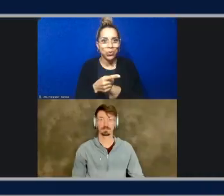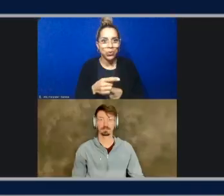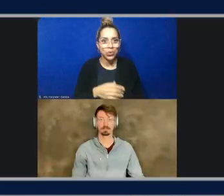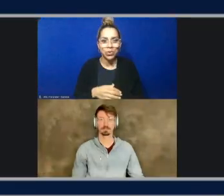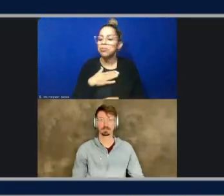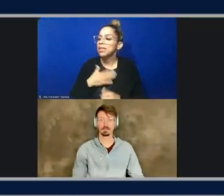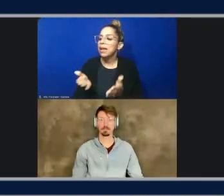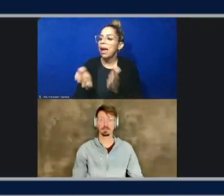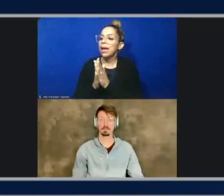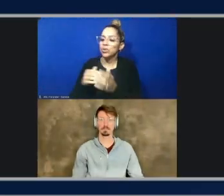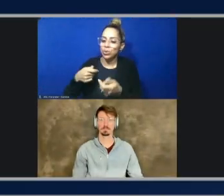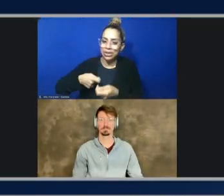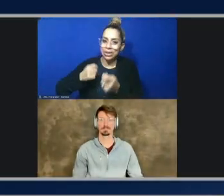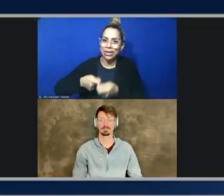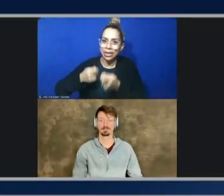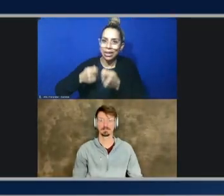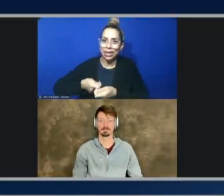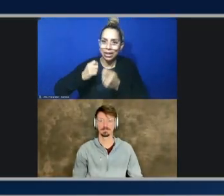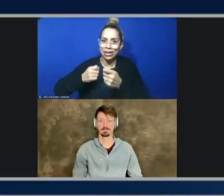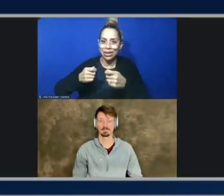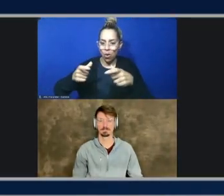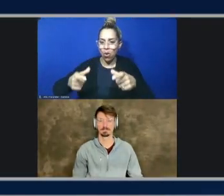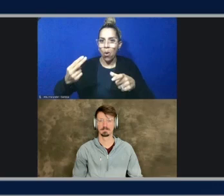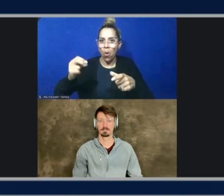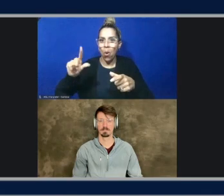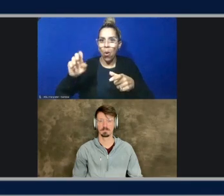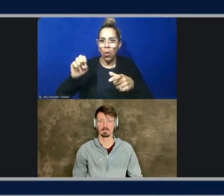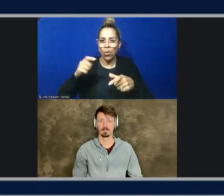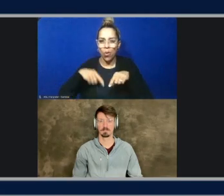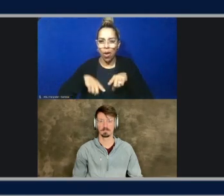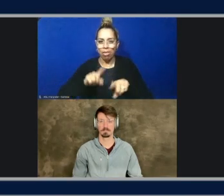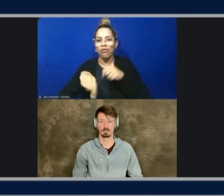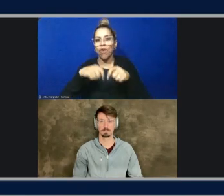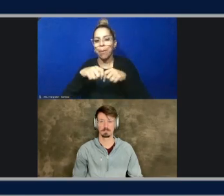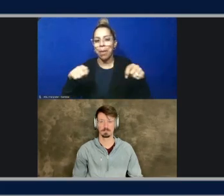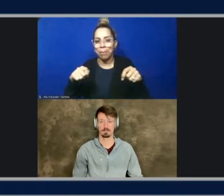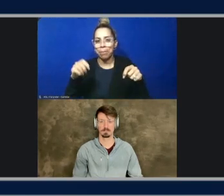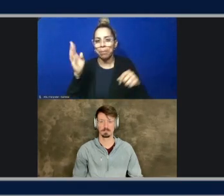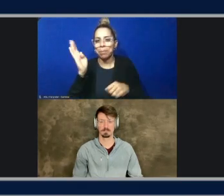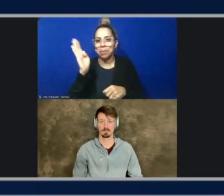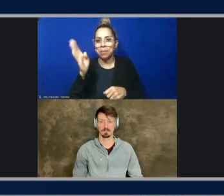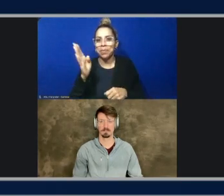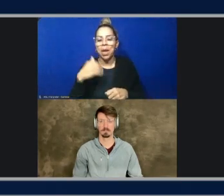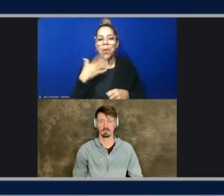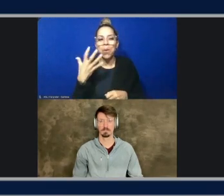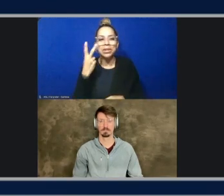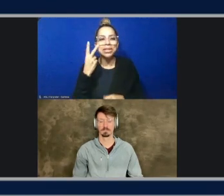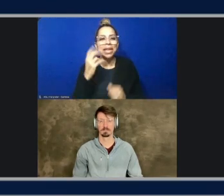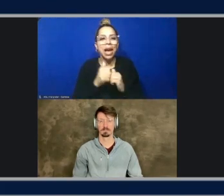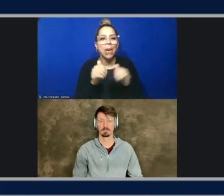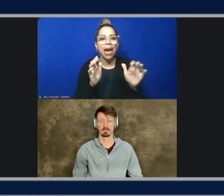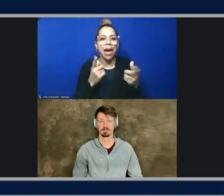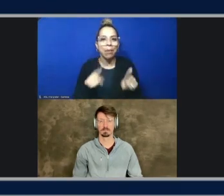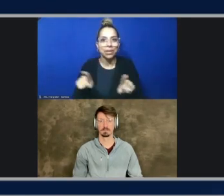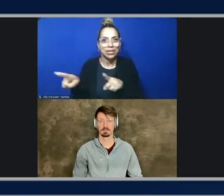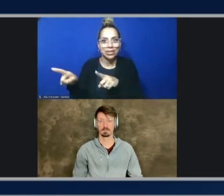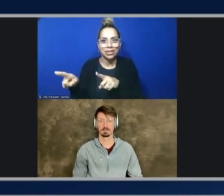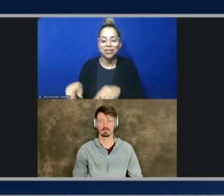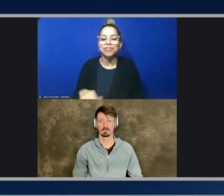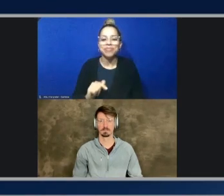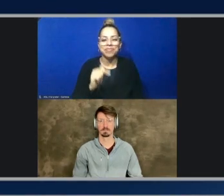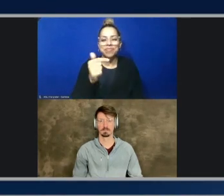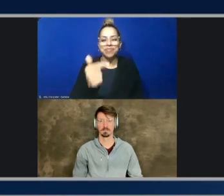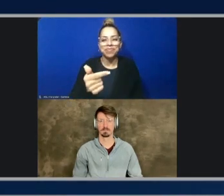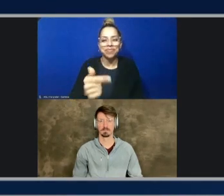hole while I wrap this little segment up? I just Yes. I want to see how that actually pans out because Dig a hole. yeah, the thing that's happening here is